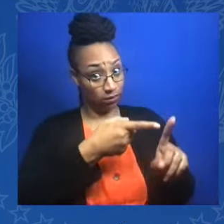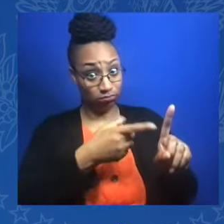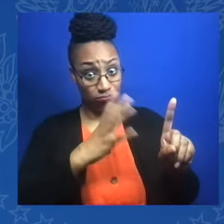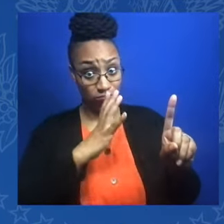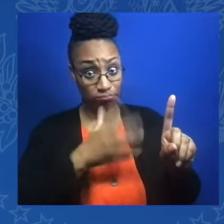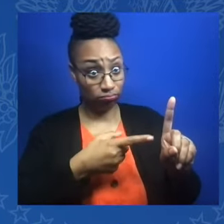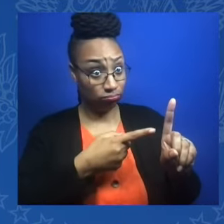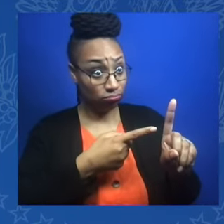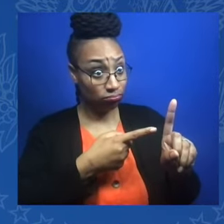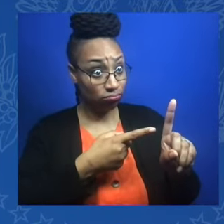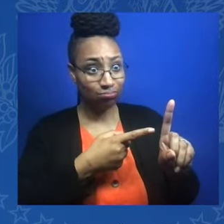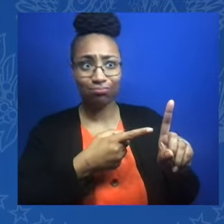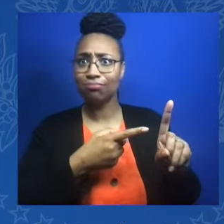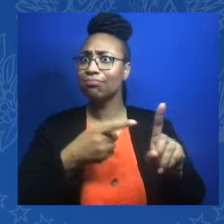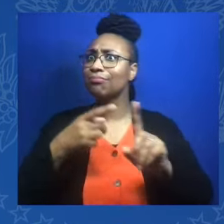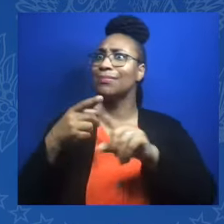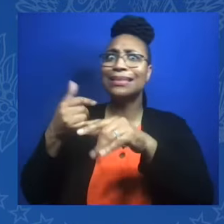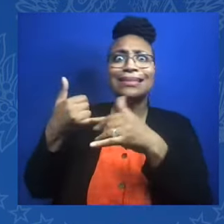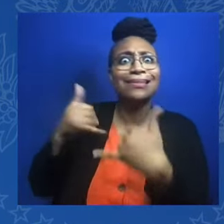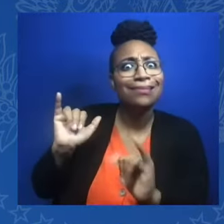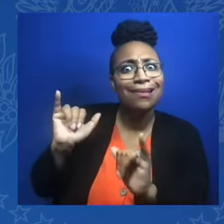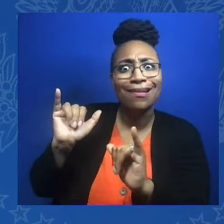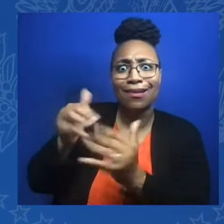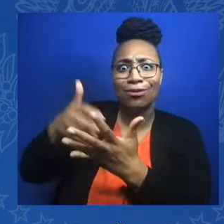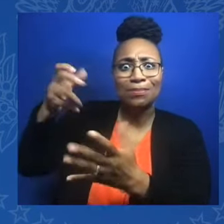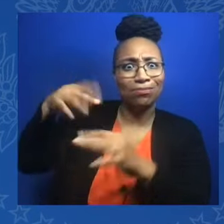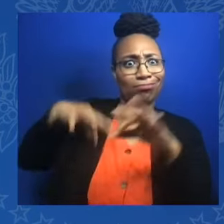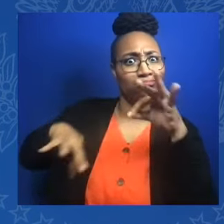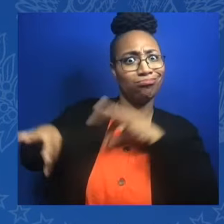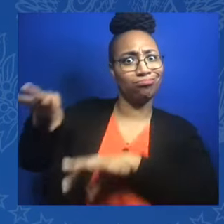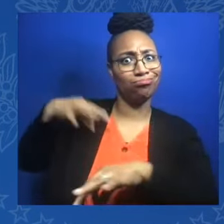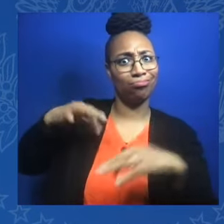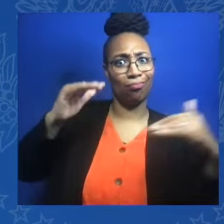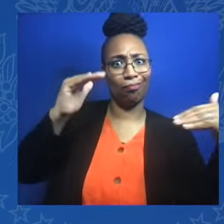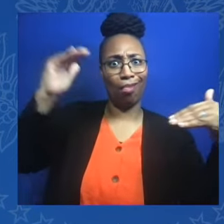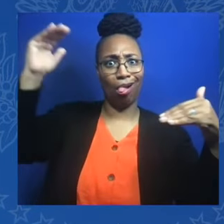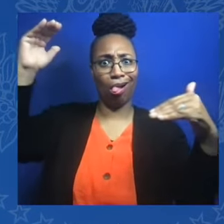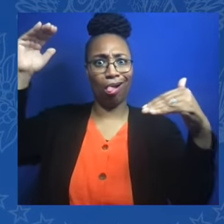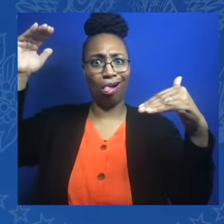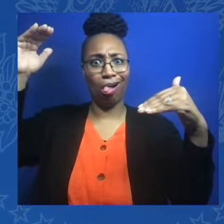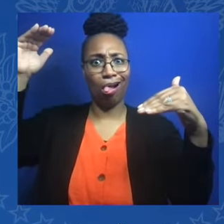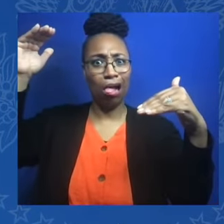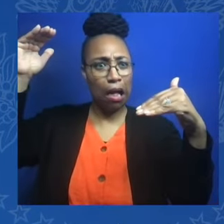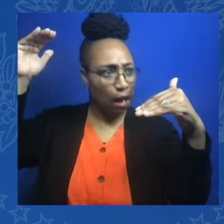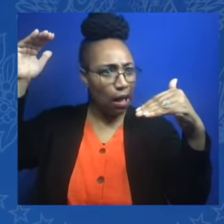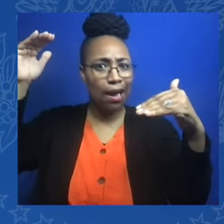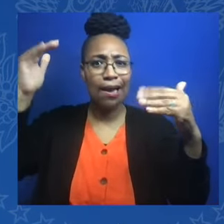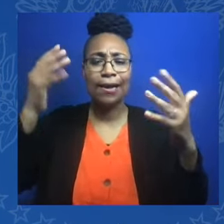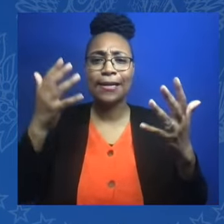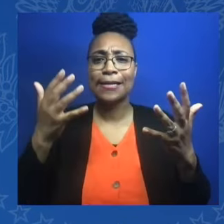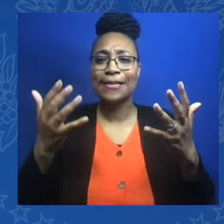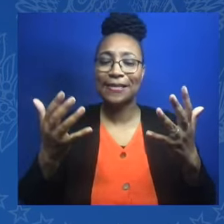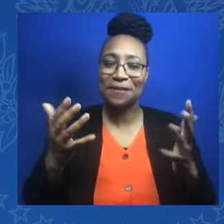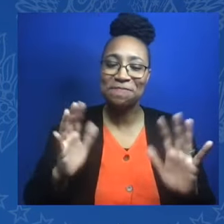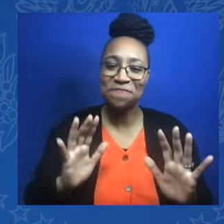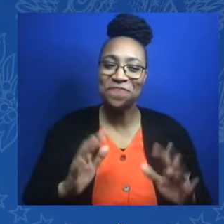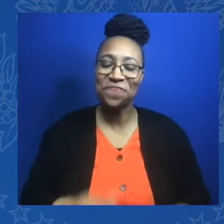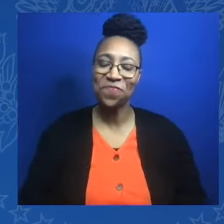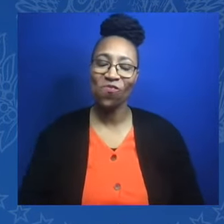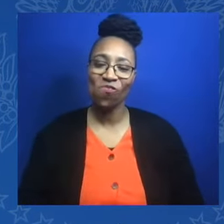The United States made historic, and to the chagrin of some of our critics in the press,